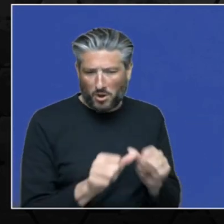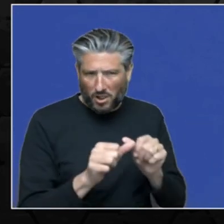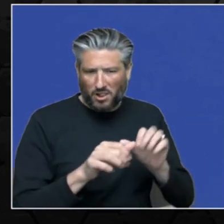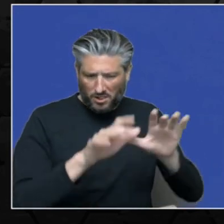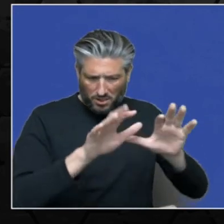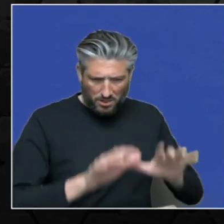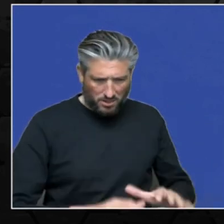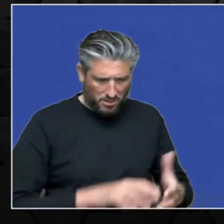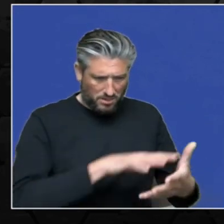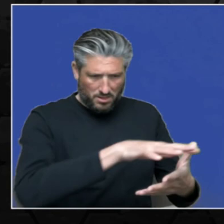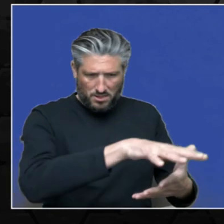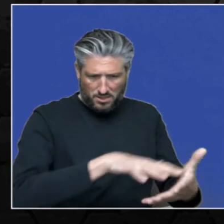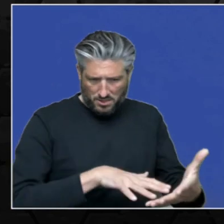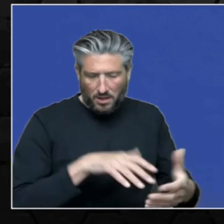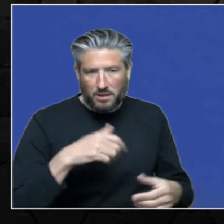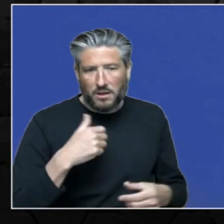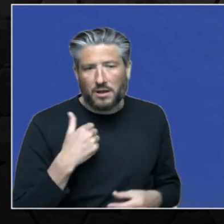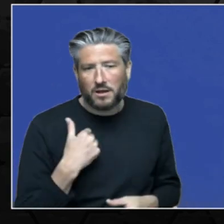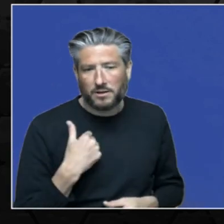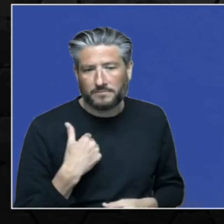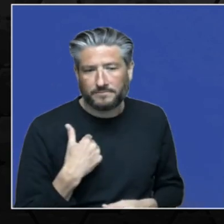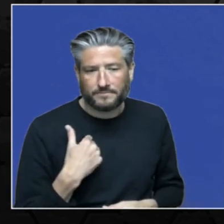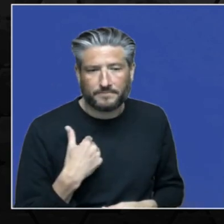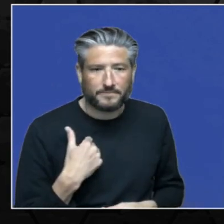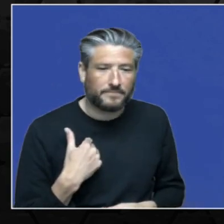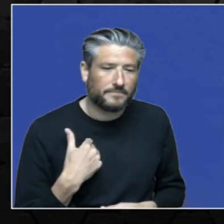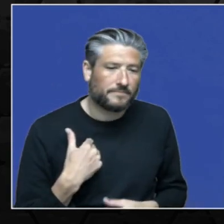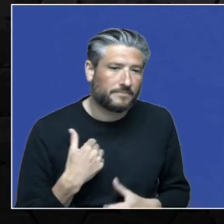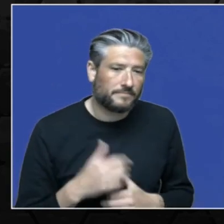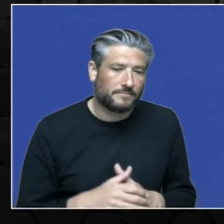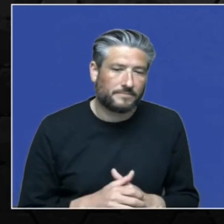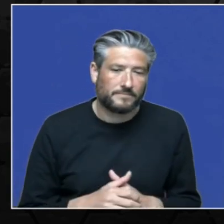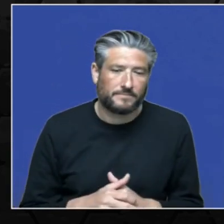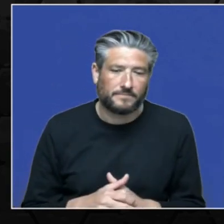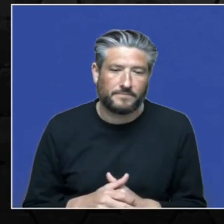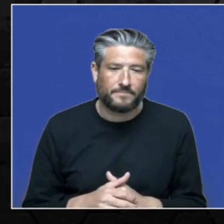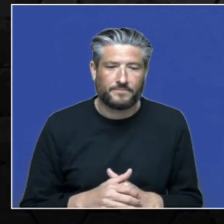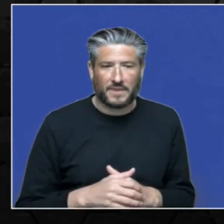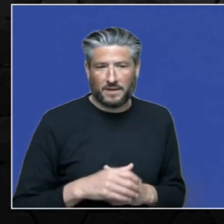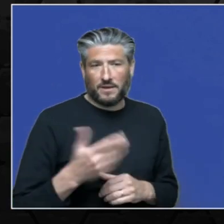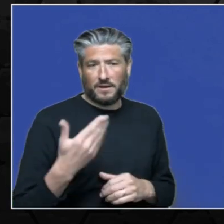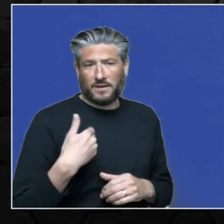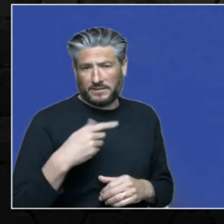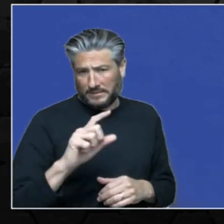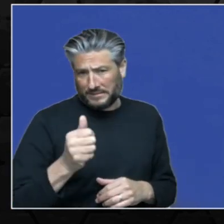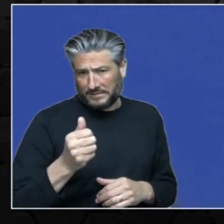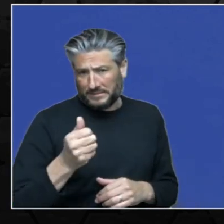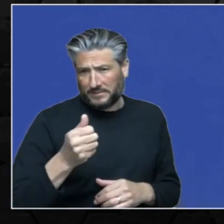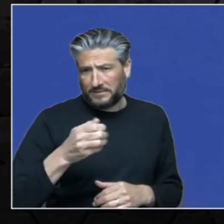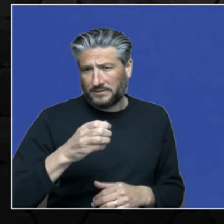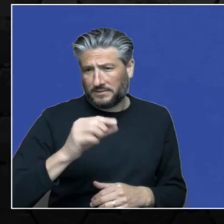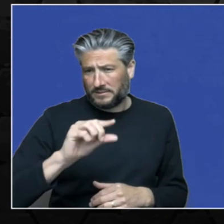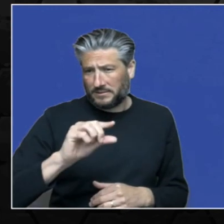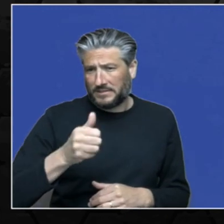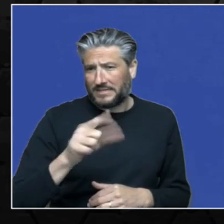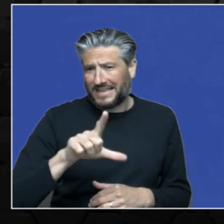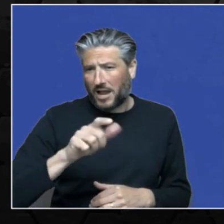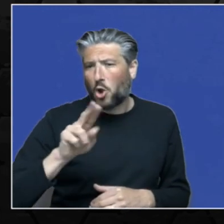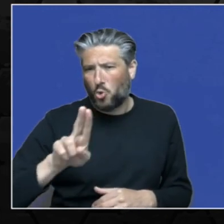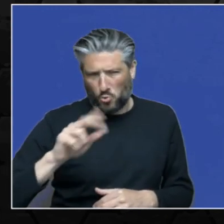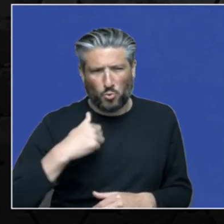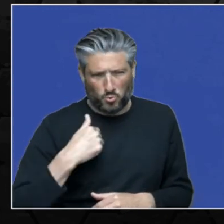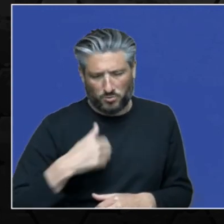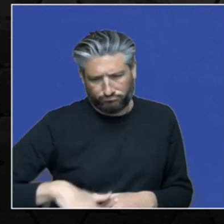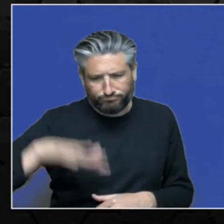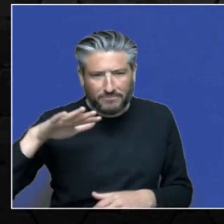what kind of responses that we're getting from the farmers in that application. We cannot do this based on English, right? So we're gonna